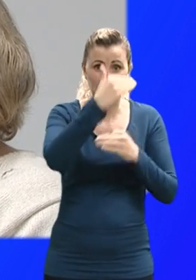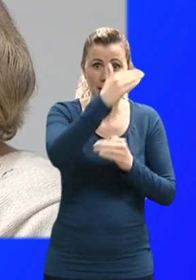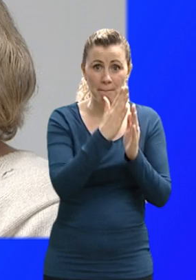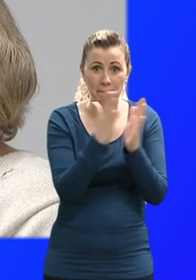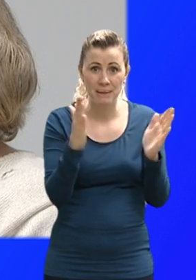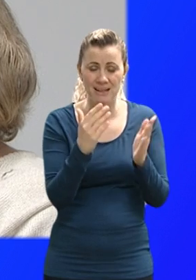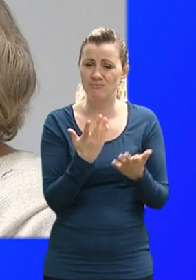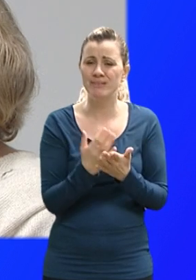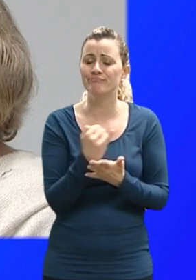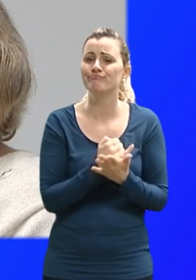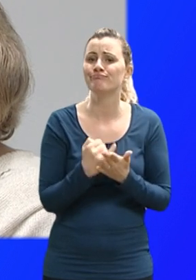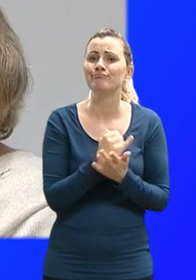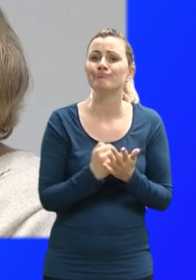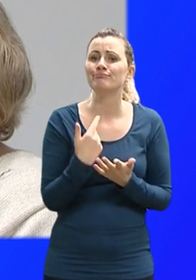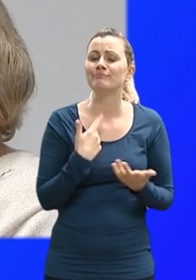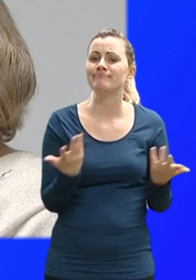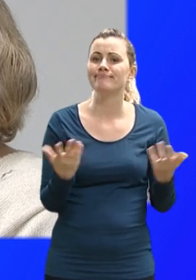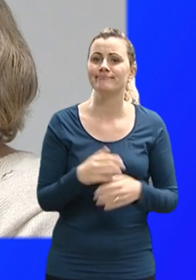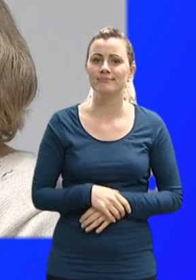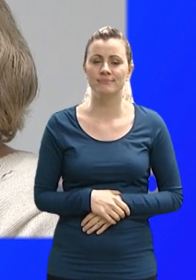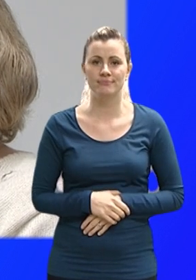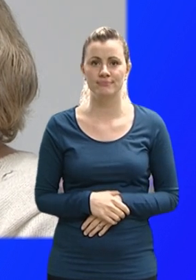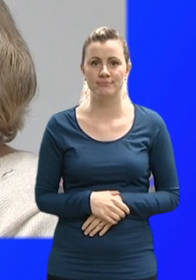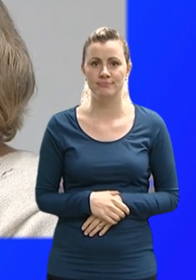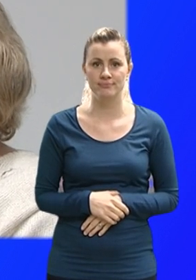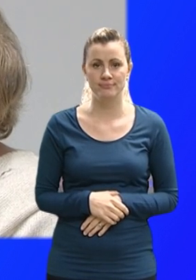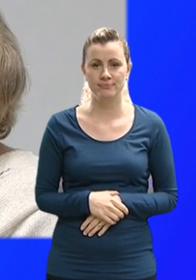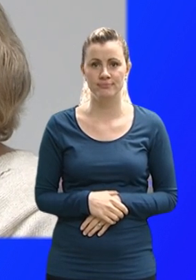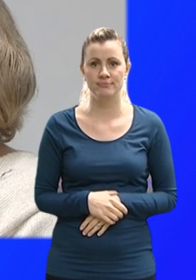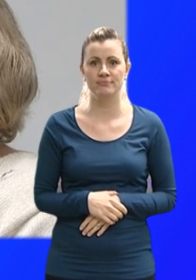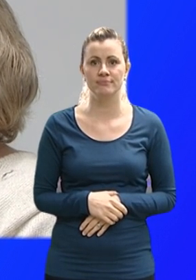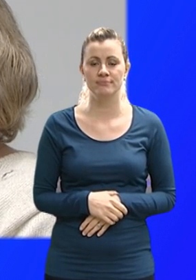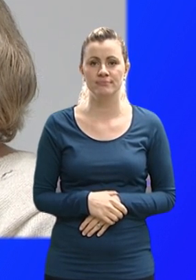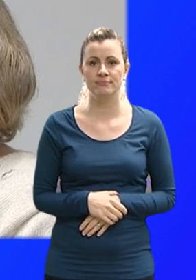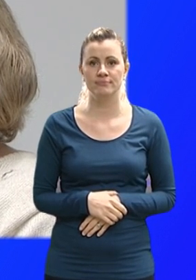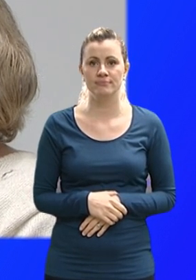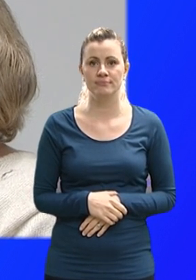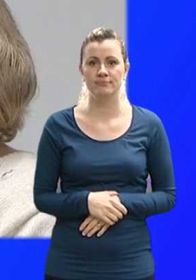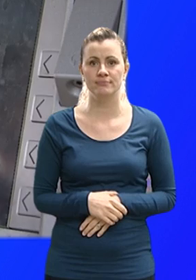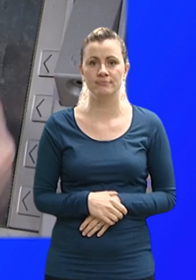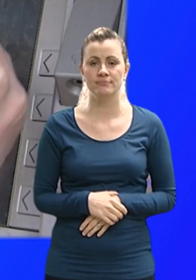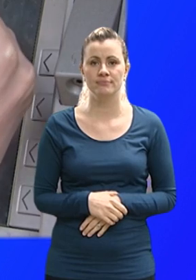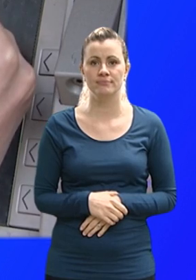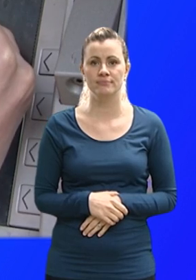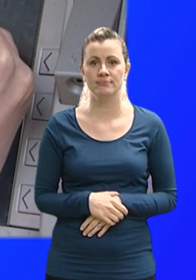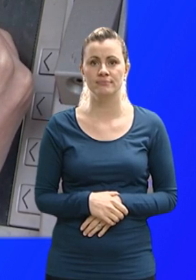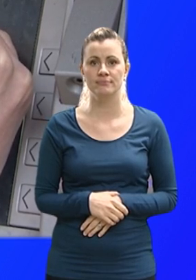each supermarket will have a different screen with a different colour, and certain colours are not very good.